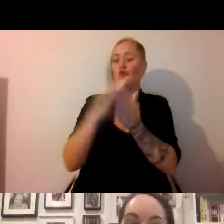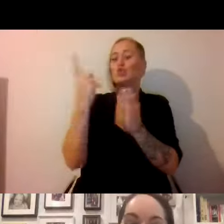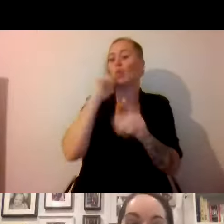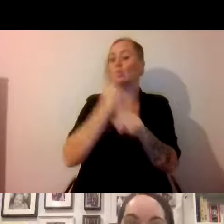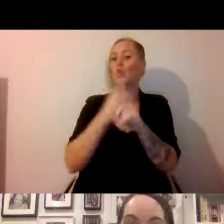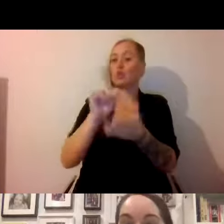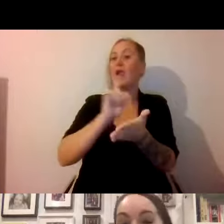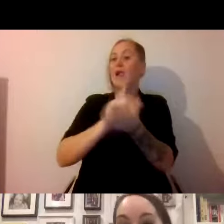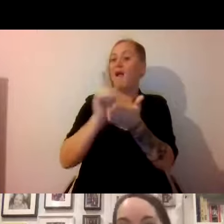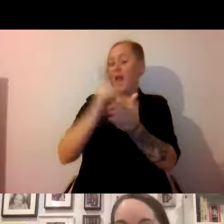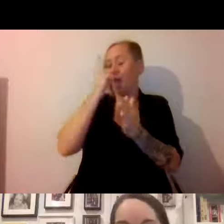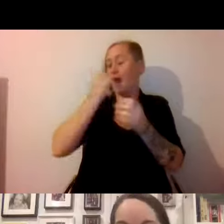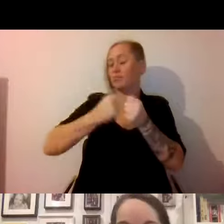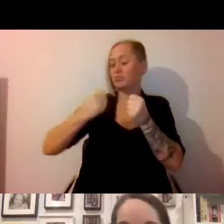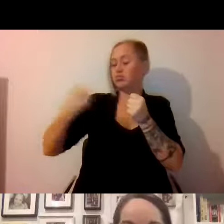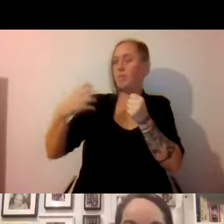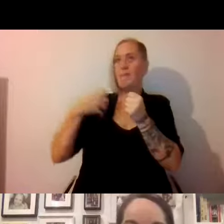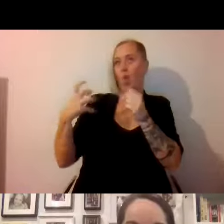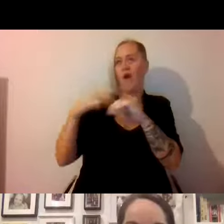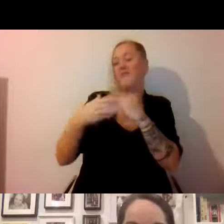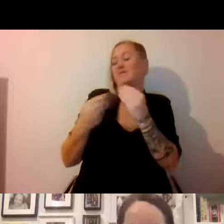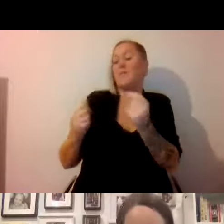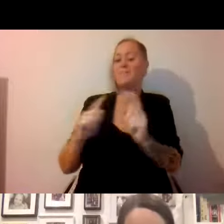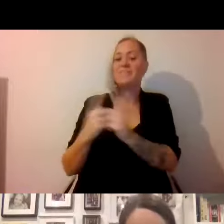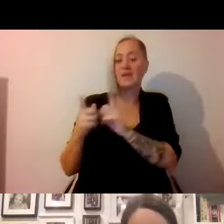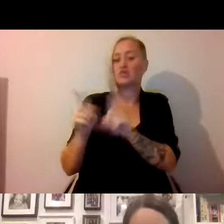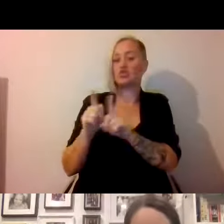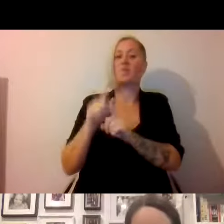can elaborate further, but they were just some that I came up with.